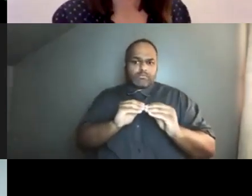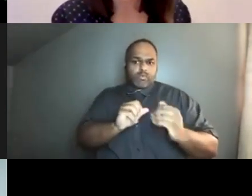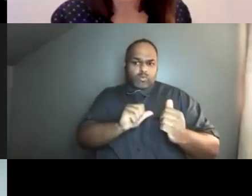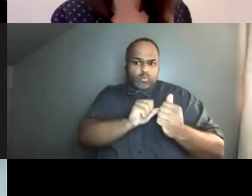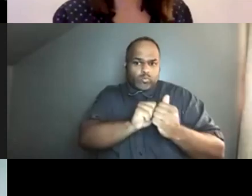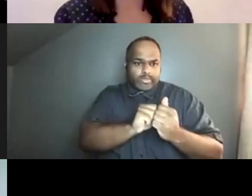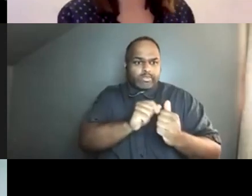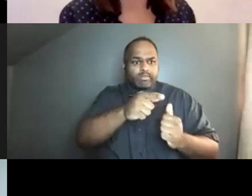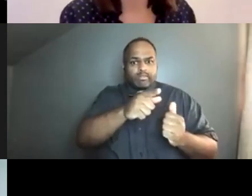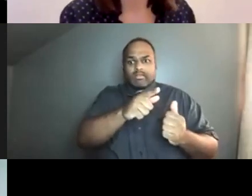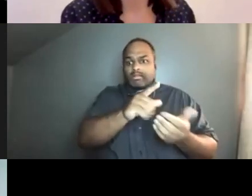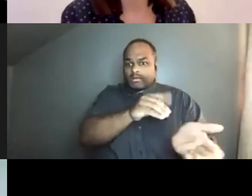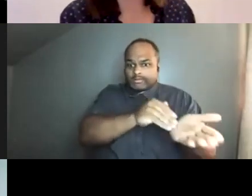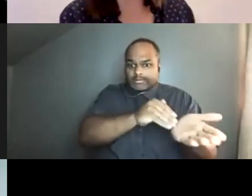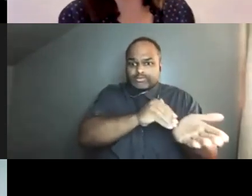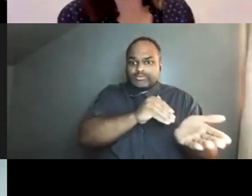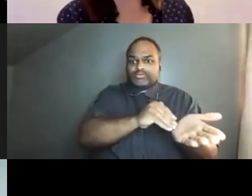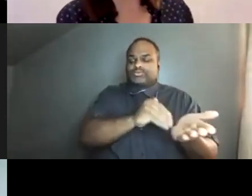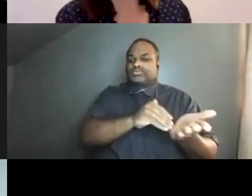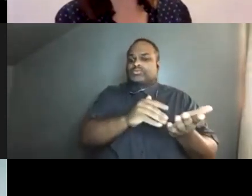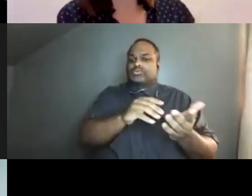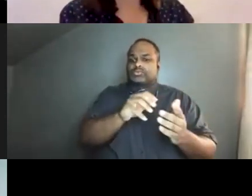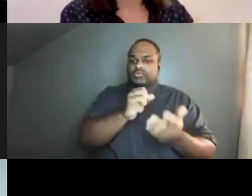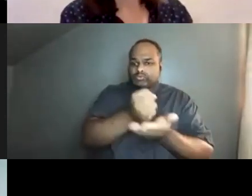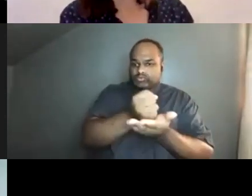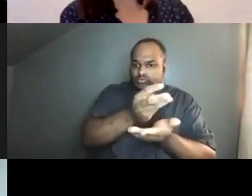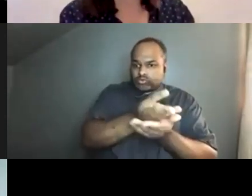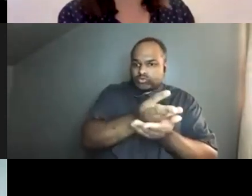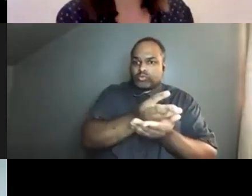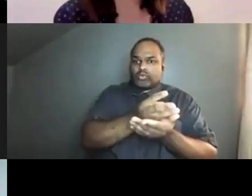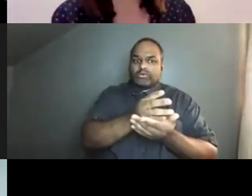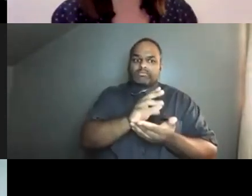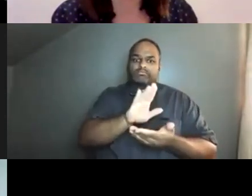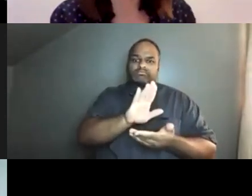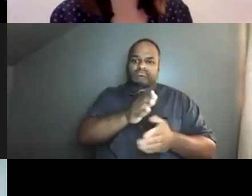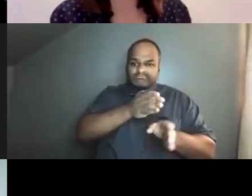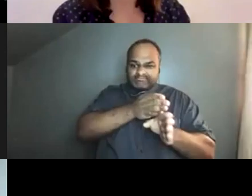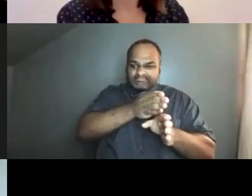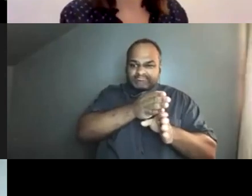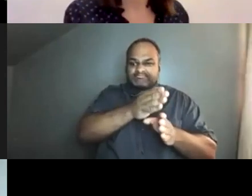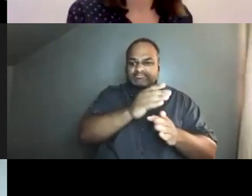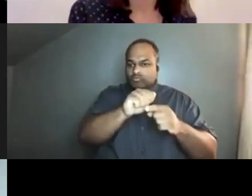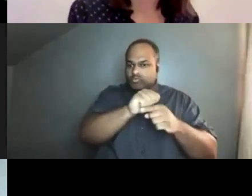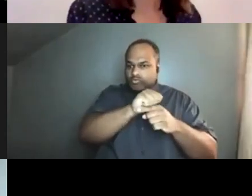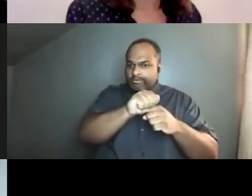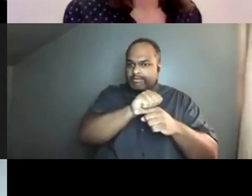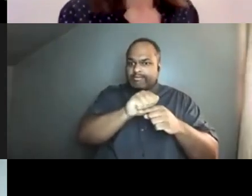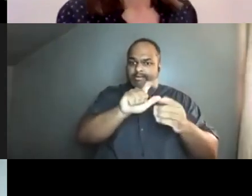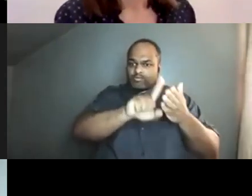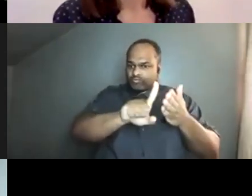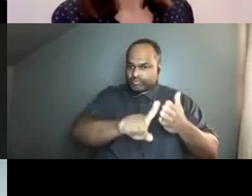with practitioners, also with social work domain of practice, training, and research.